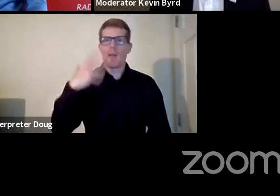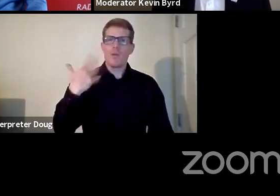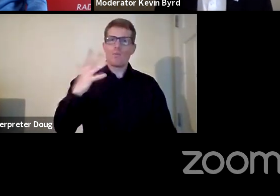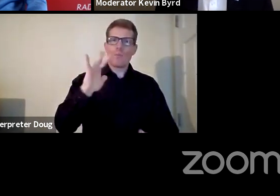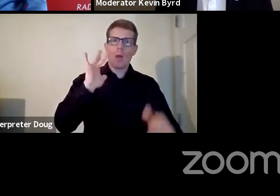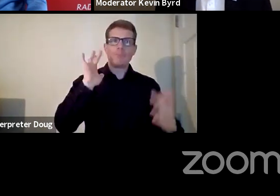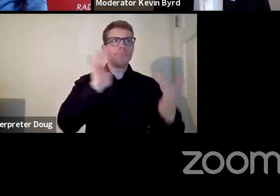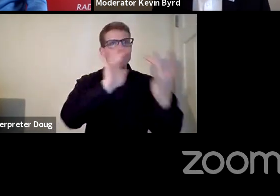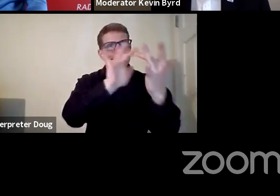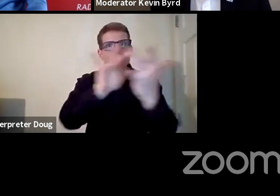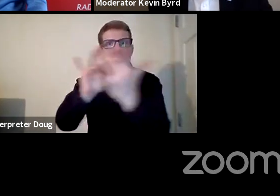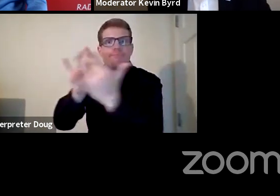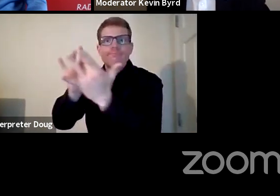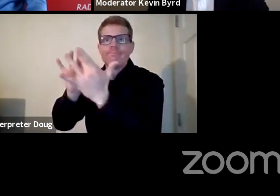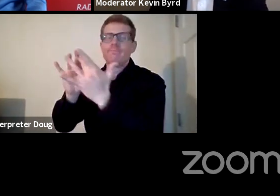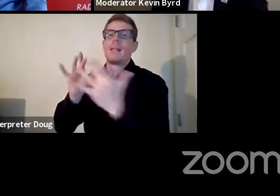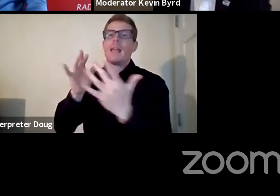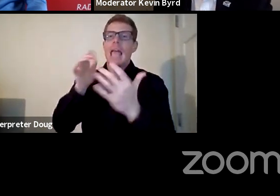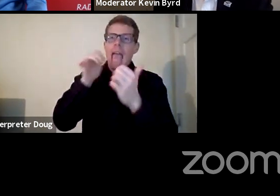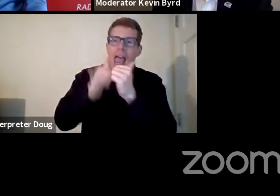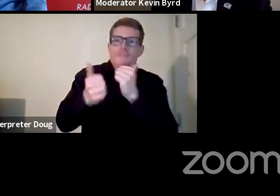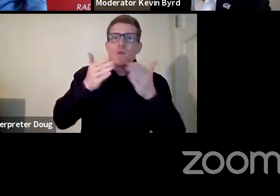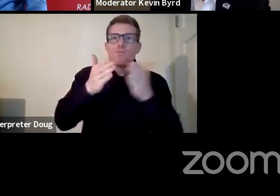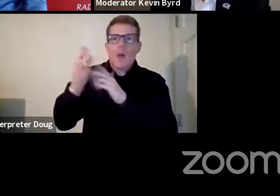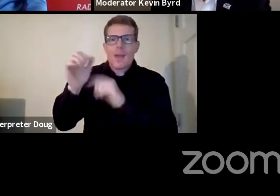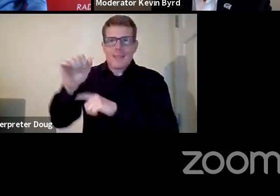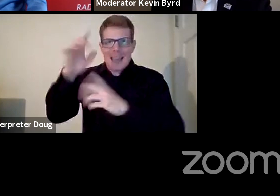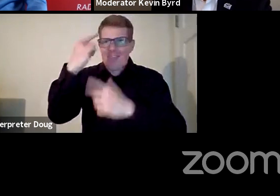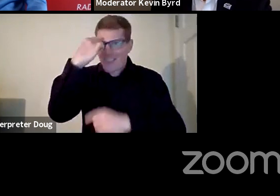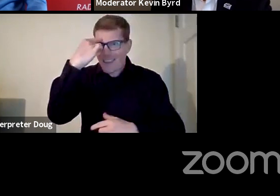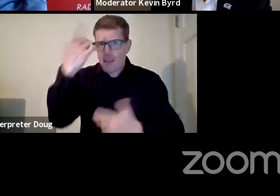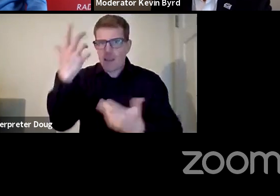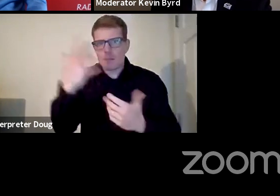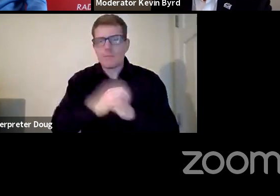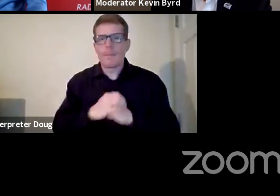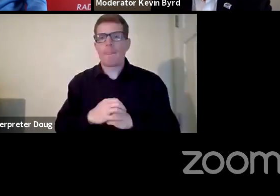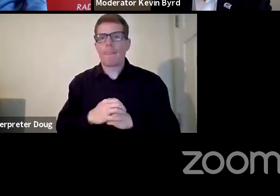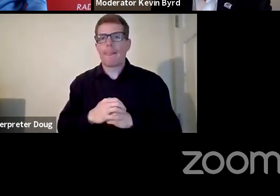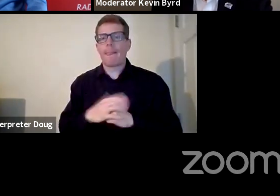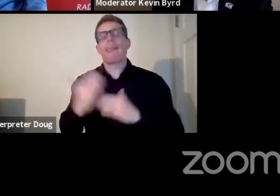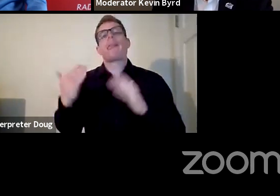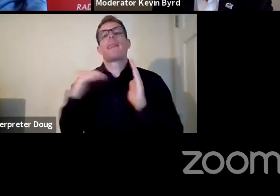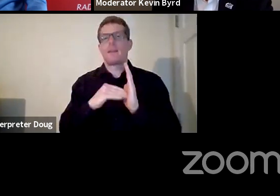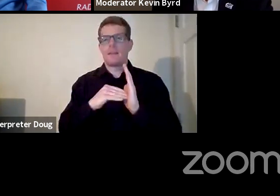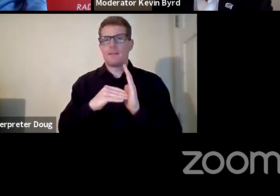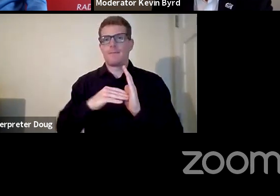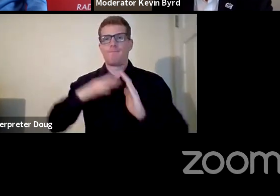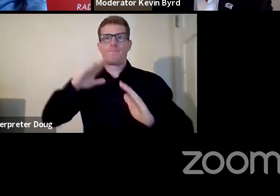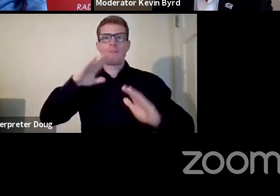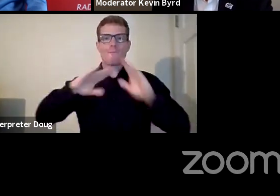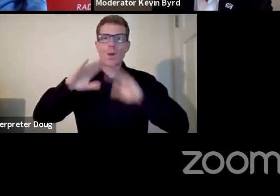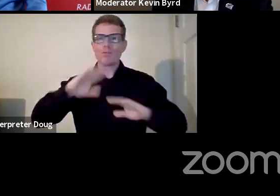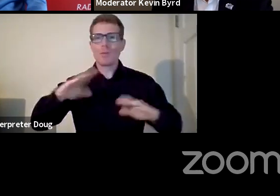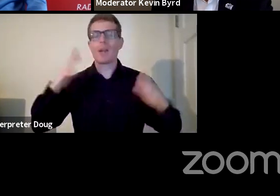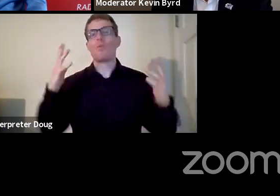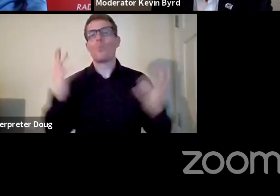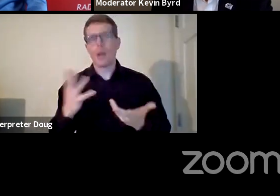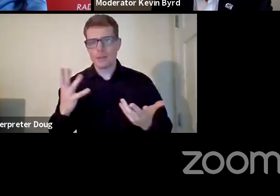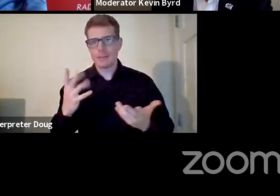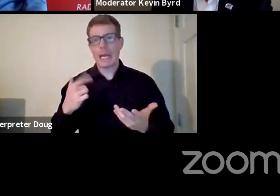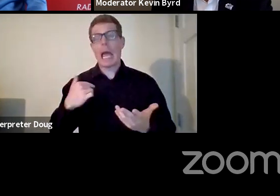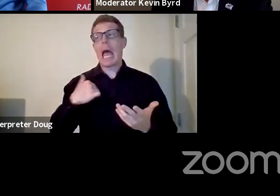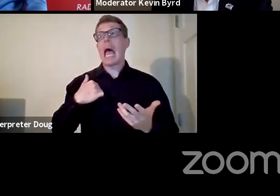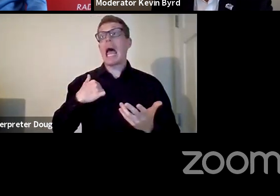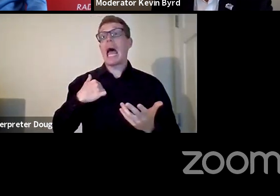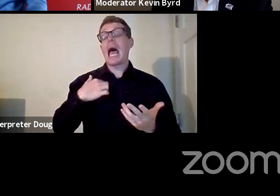of. Again, the frustrating part is I wish, because so much of it can't be